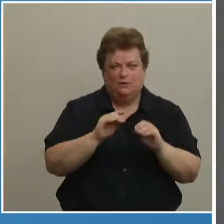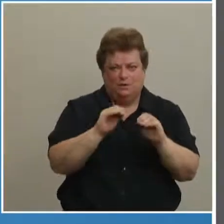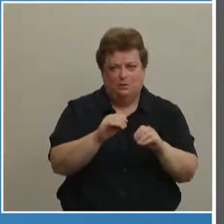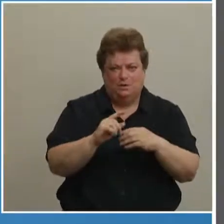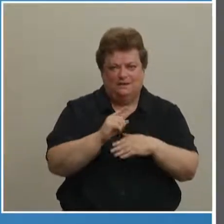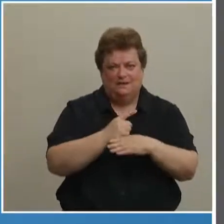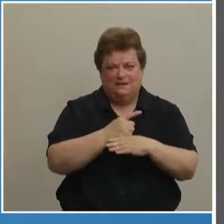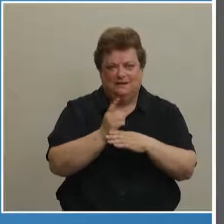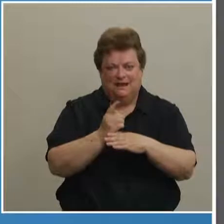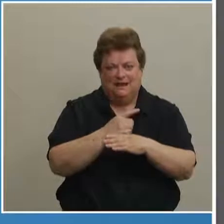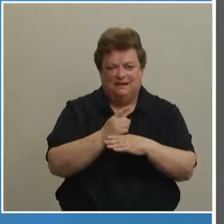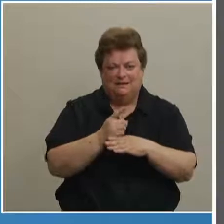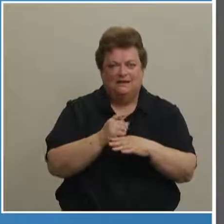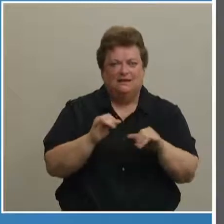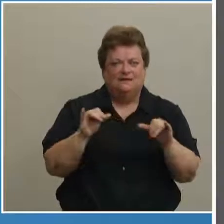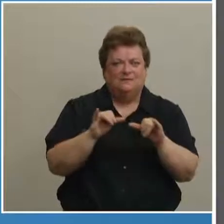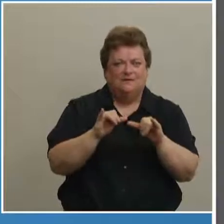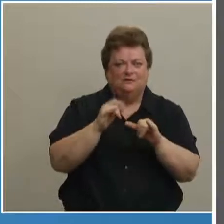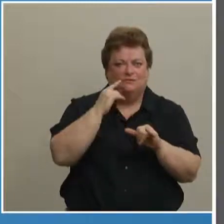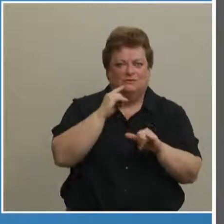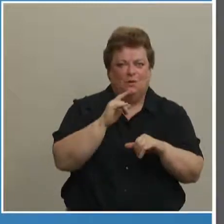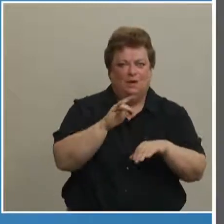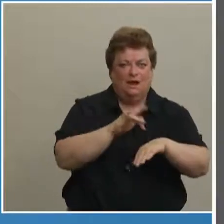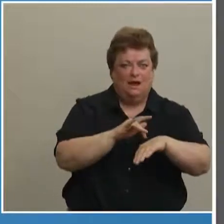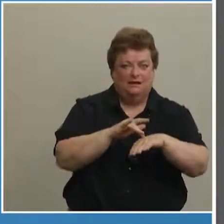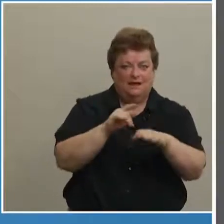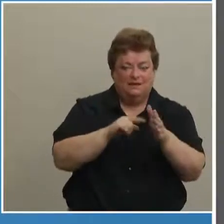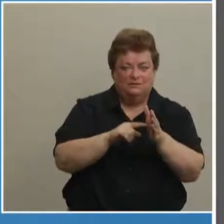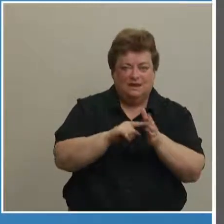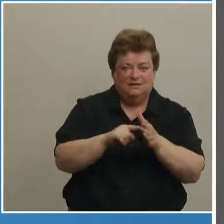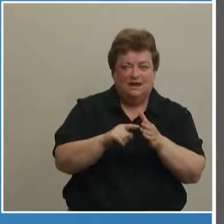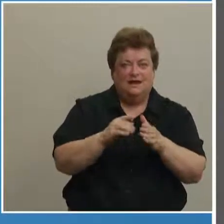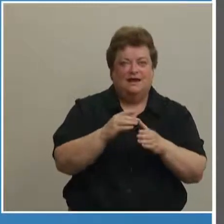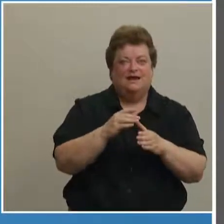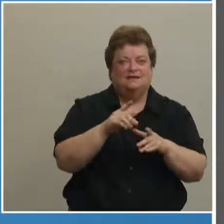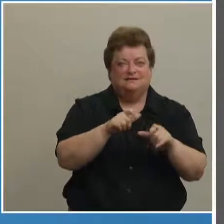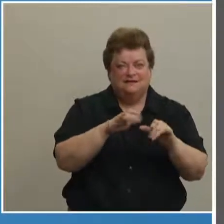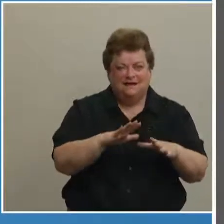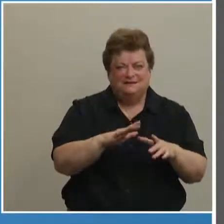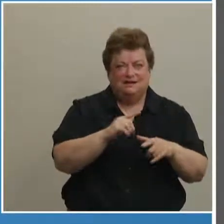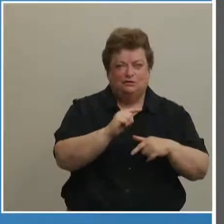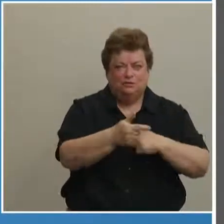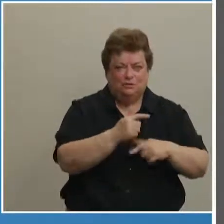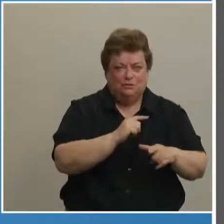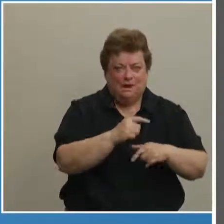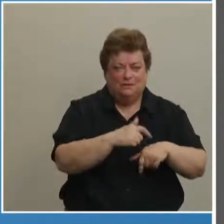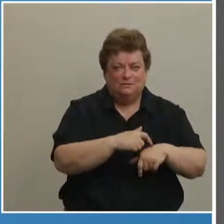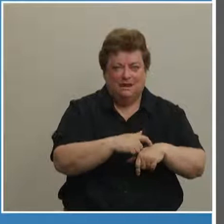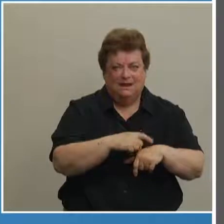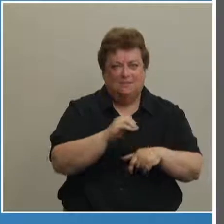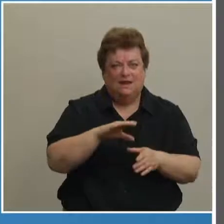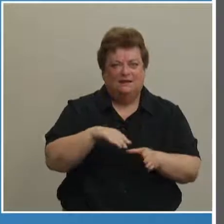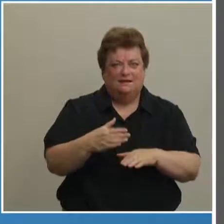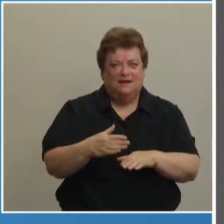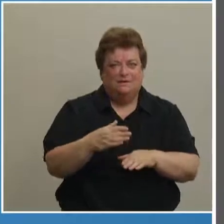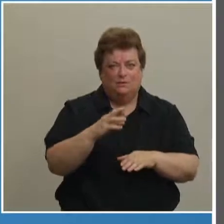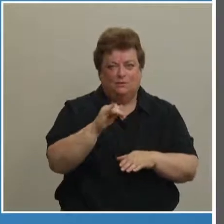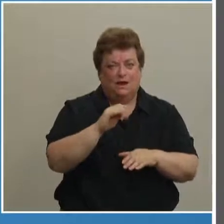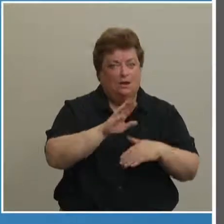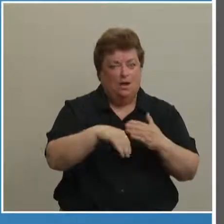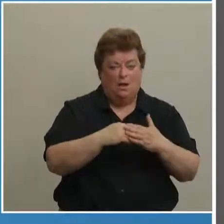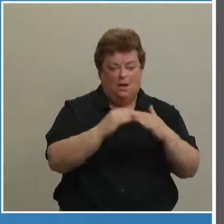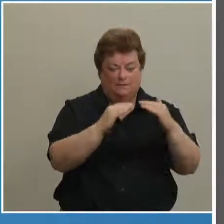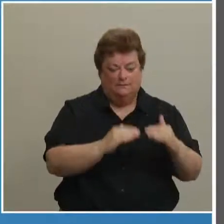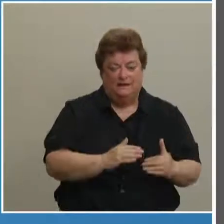of the contact tracing, average testing, turnaround time, and the death rate are all near green.